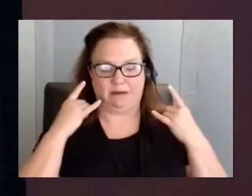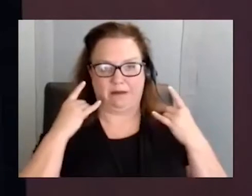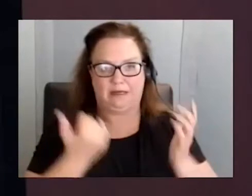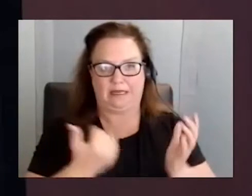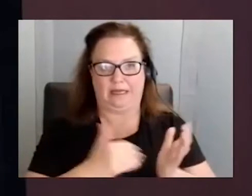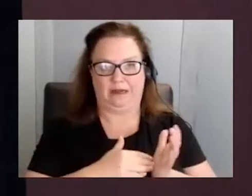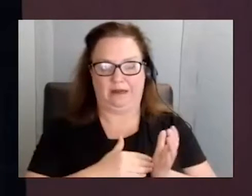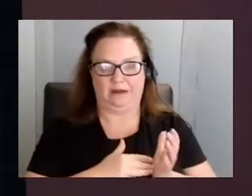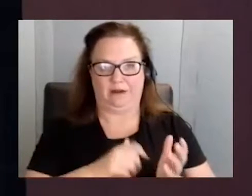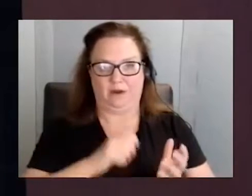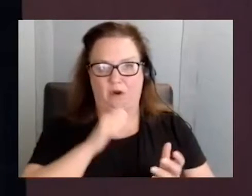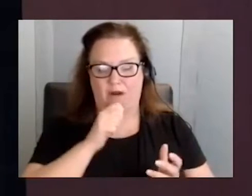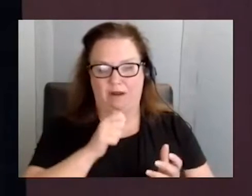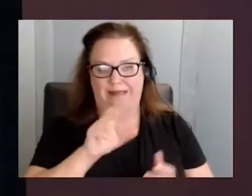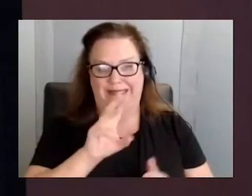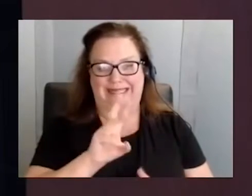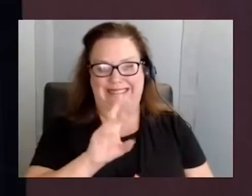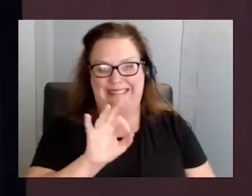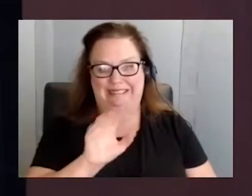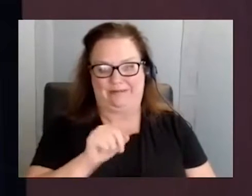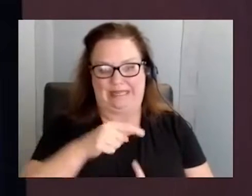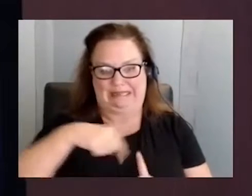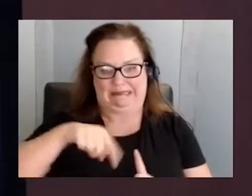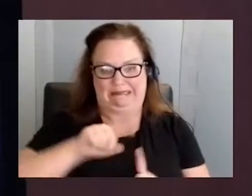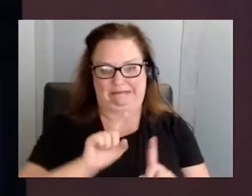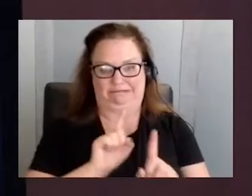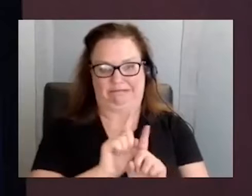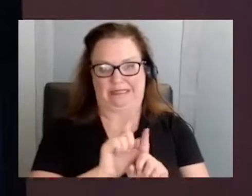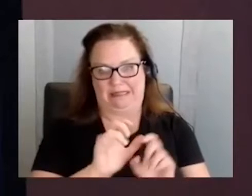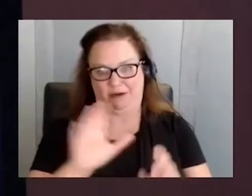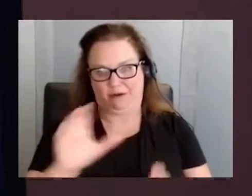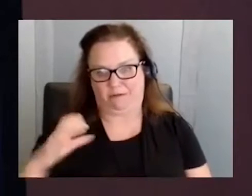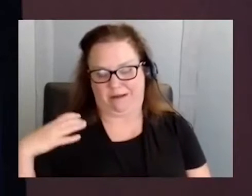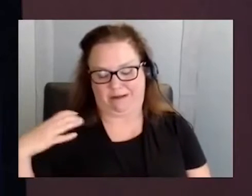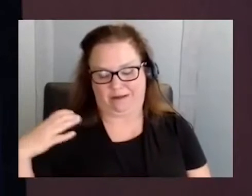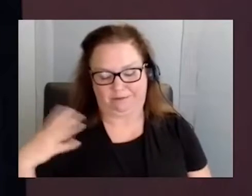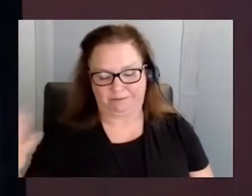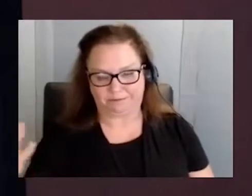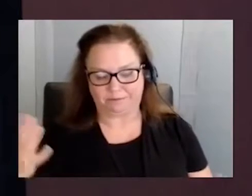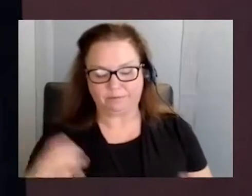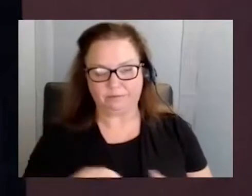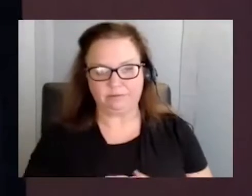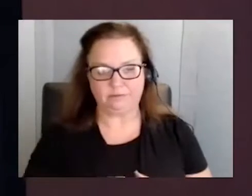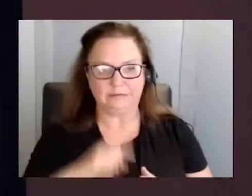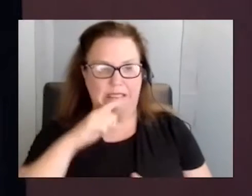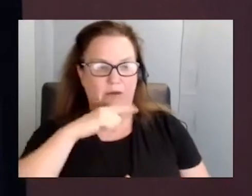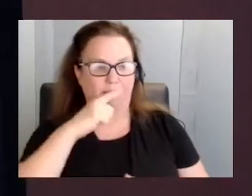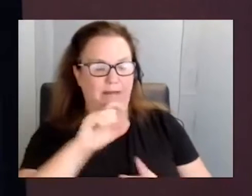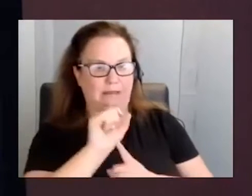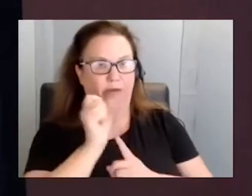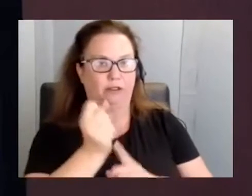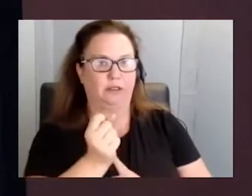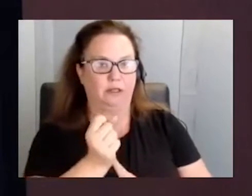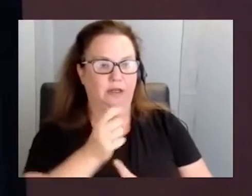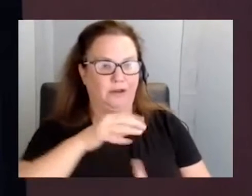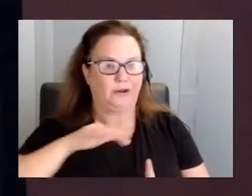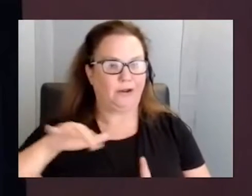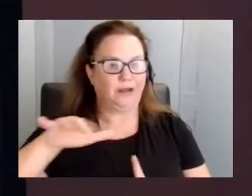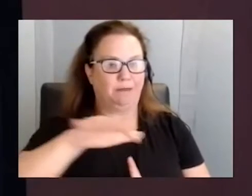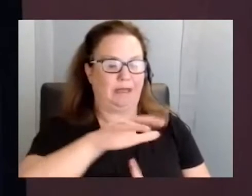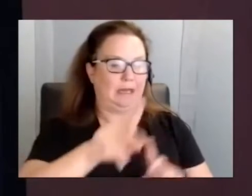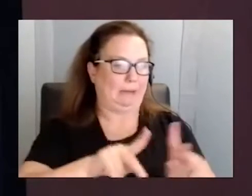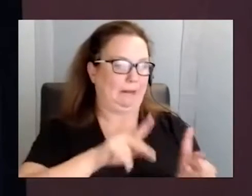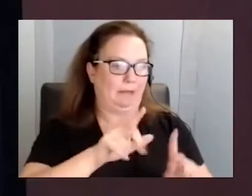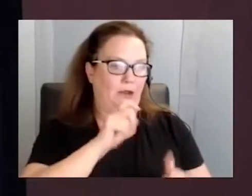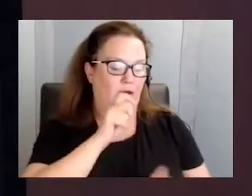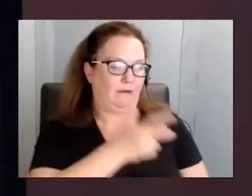get within 6 feet of that person or any other individual. Going into a public setting, you're likely going to be around folks who are unvaccinated as well, or you don't